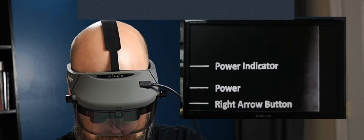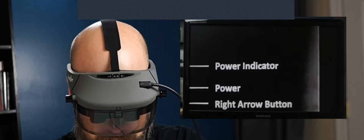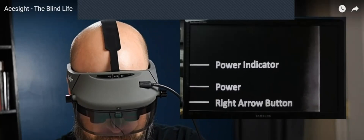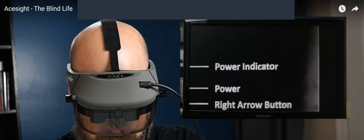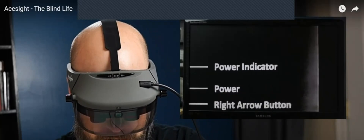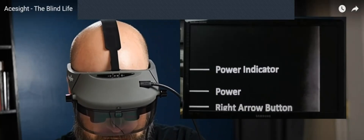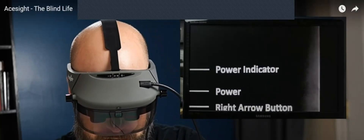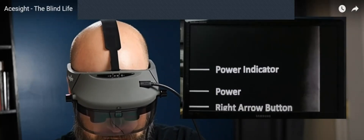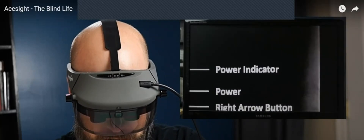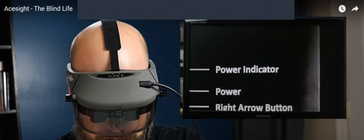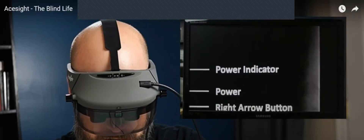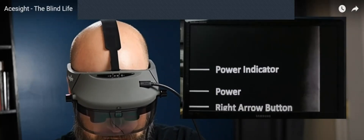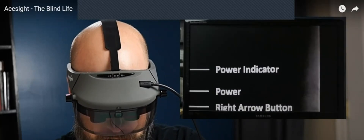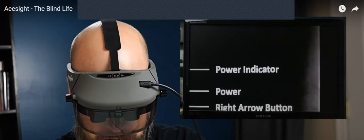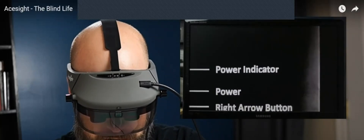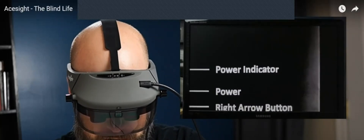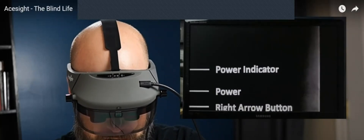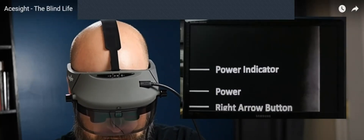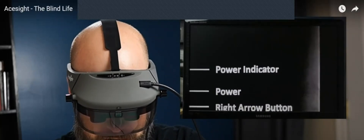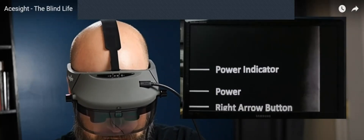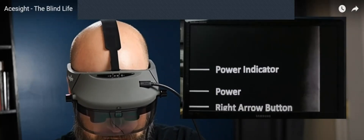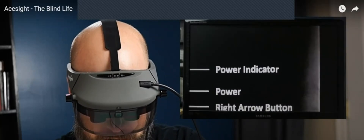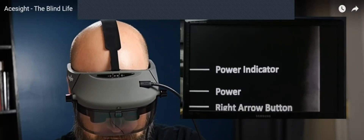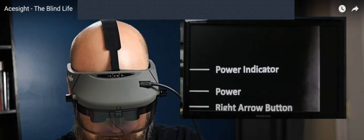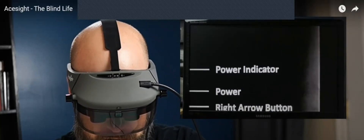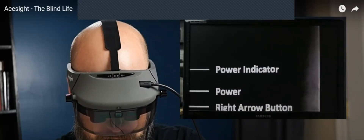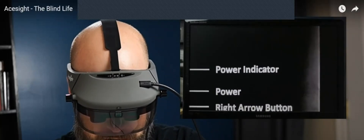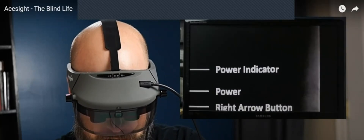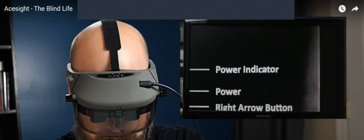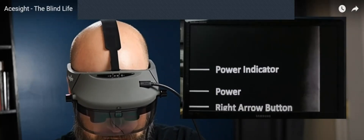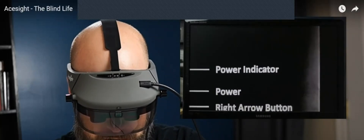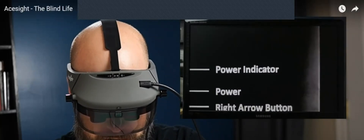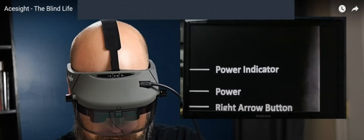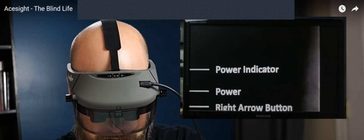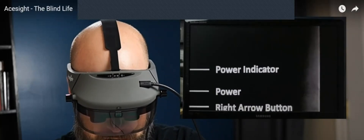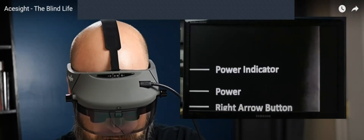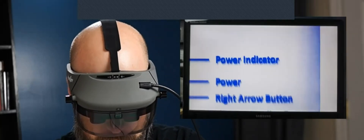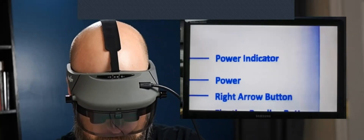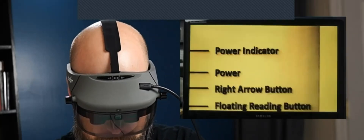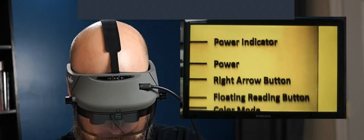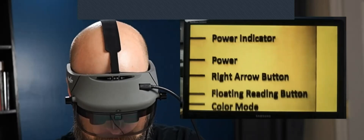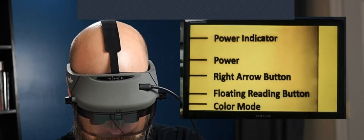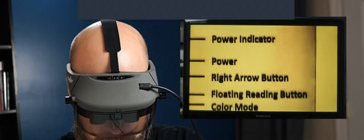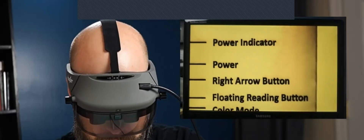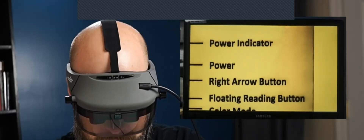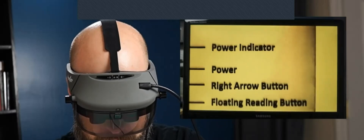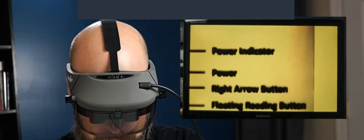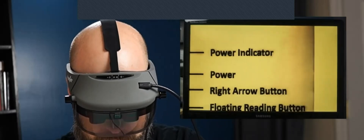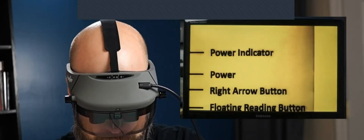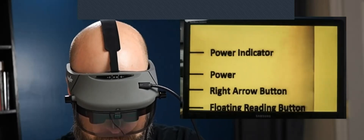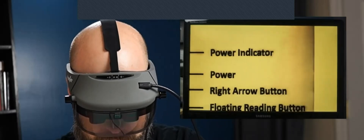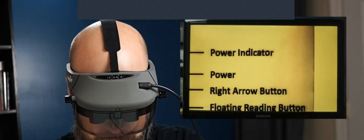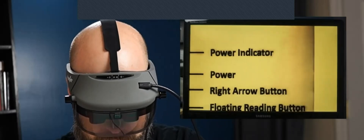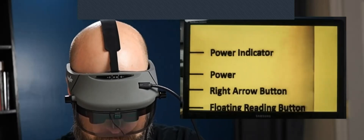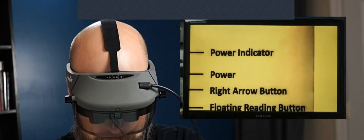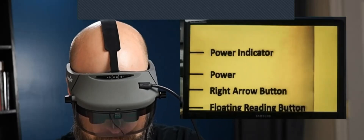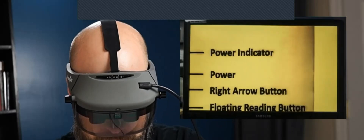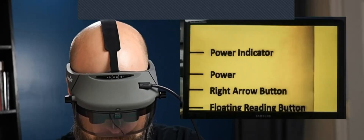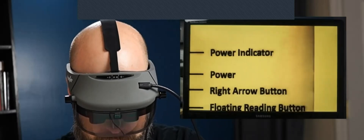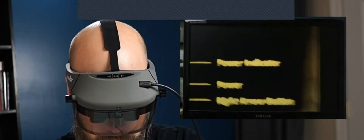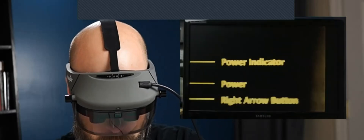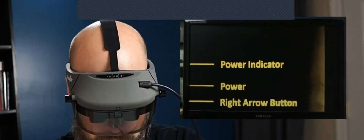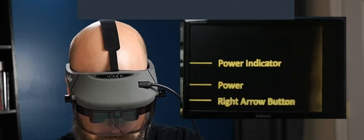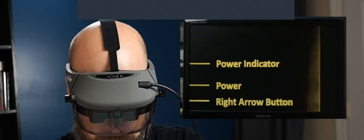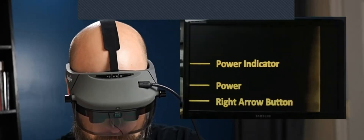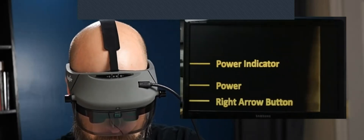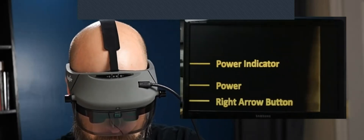So we have inverted, black and white, then we cycle through all of our different colors, and they